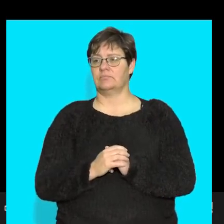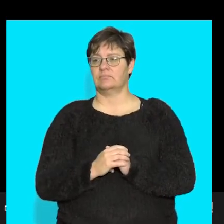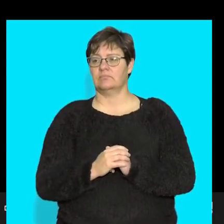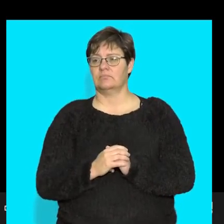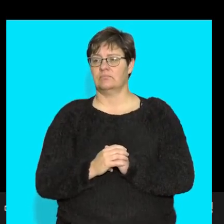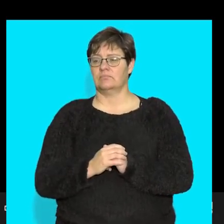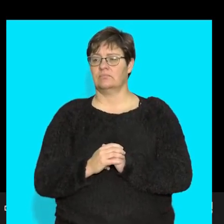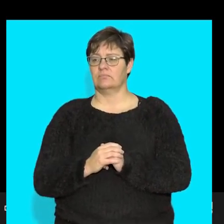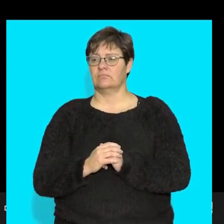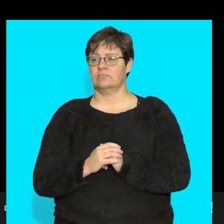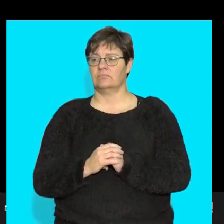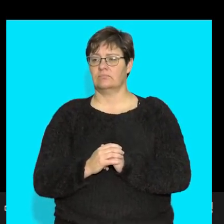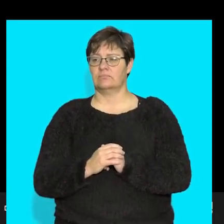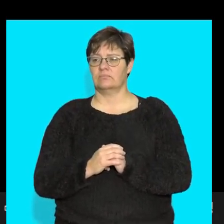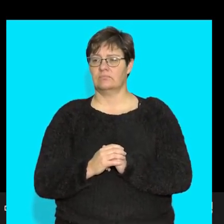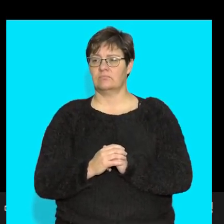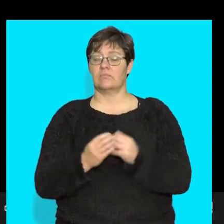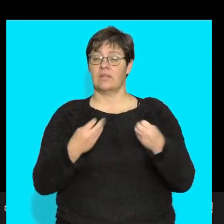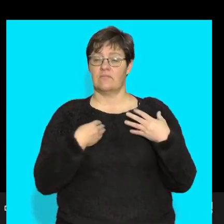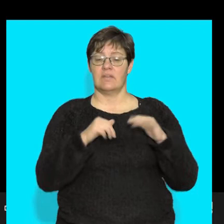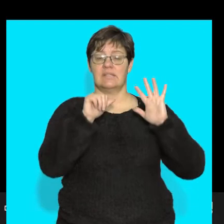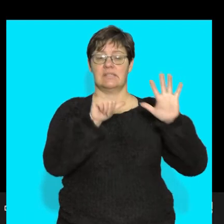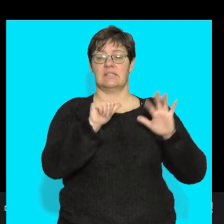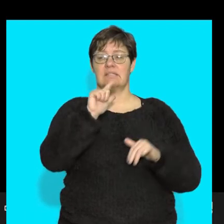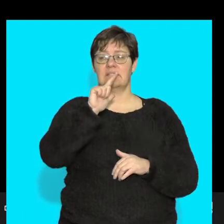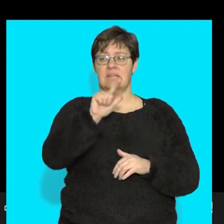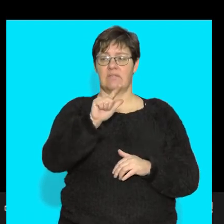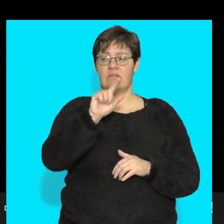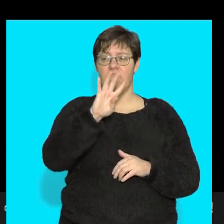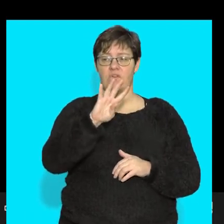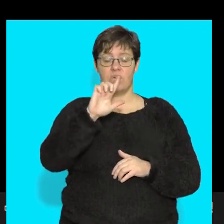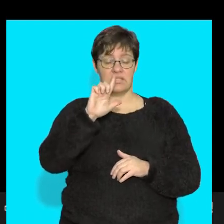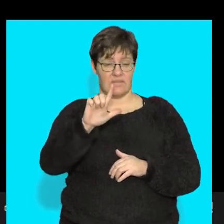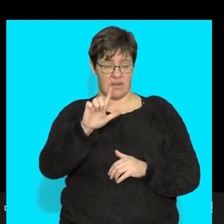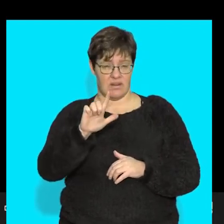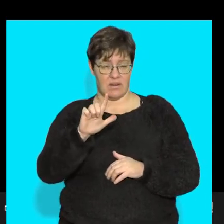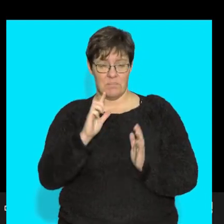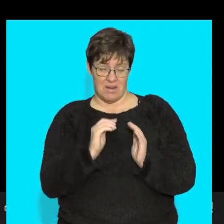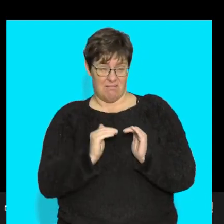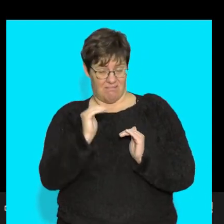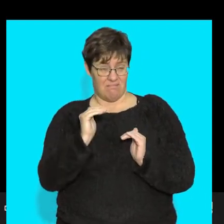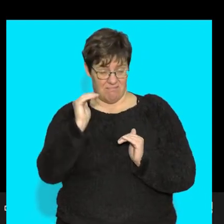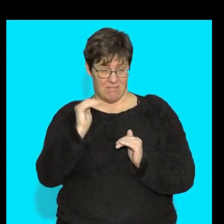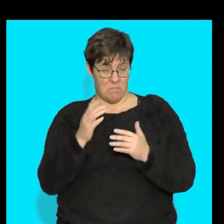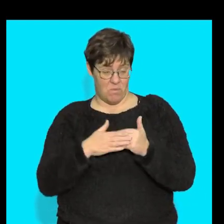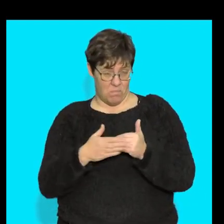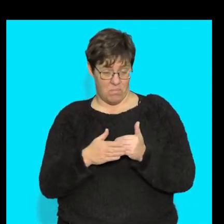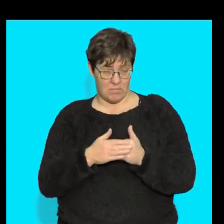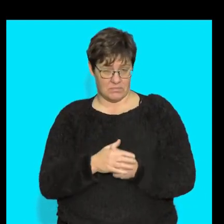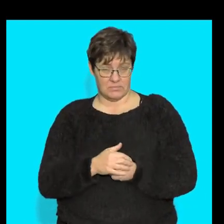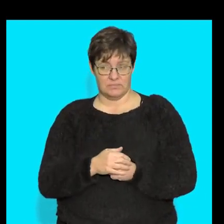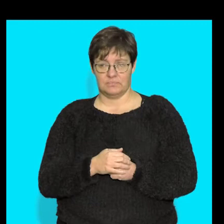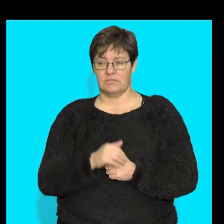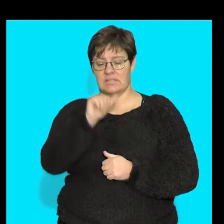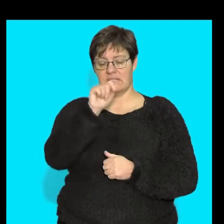240, close my bracket, and this gives me 6,000. Hey, it's escalating, this amount is going up. So